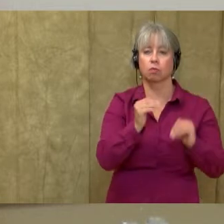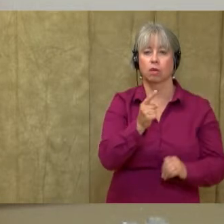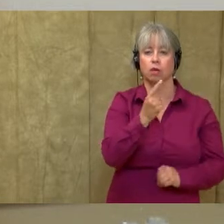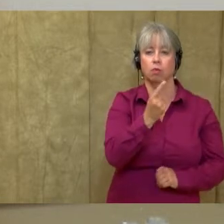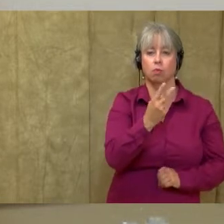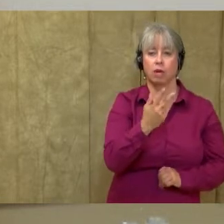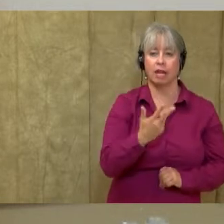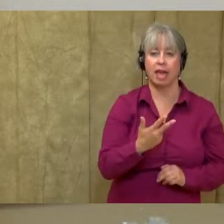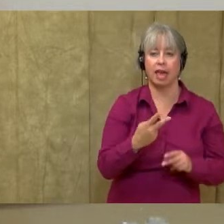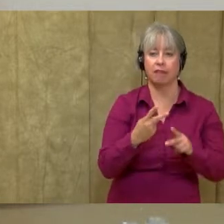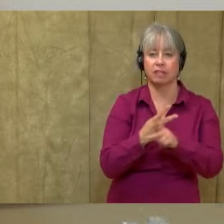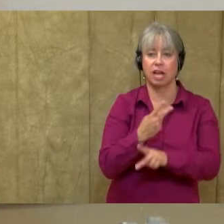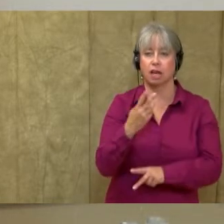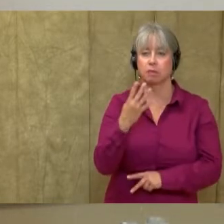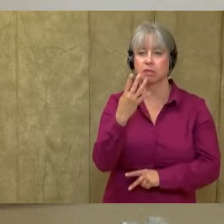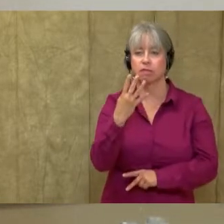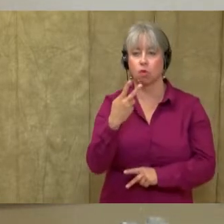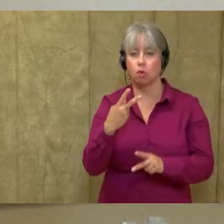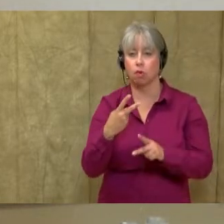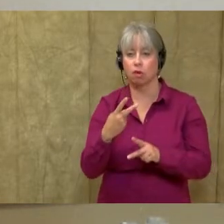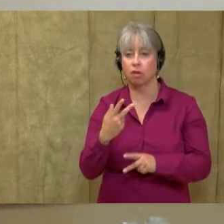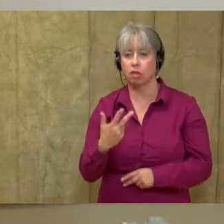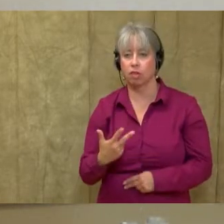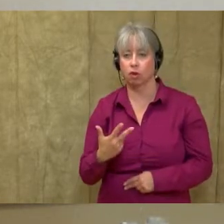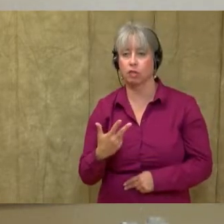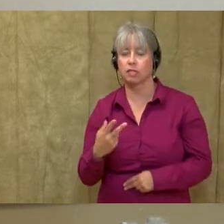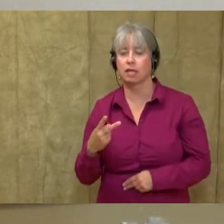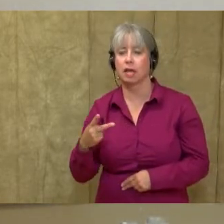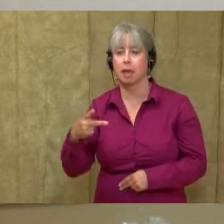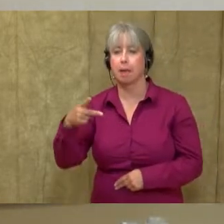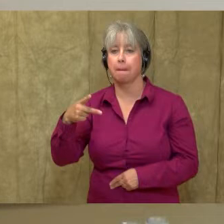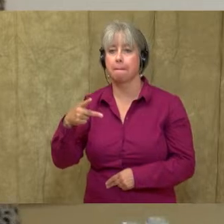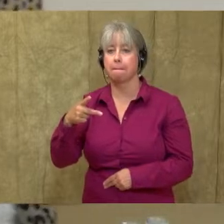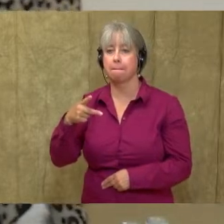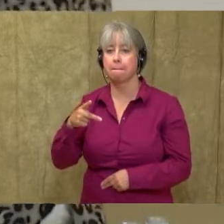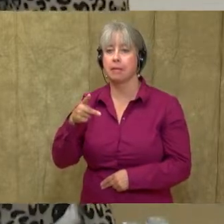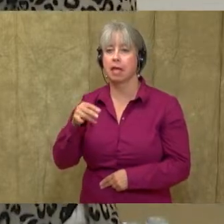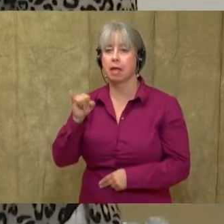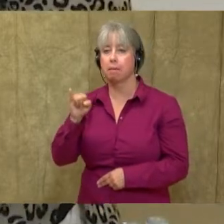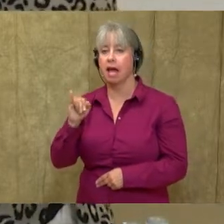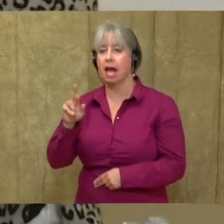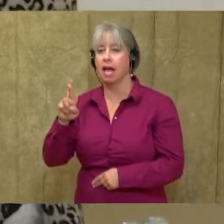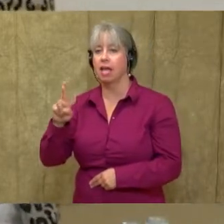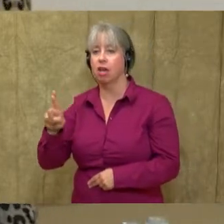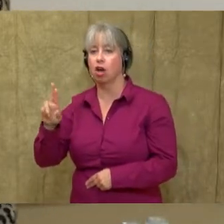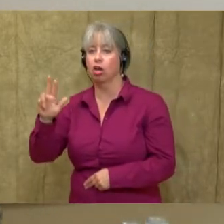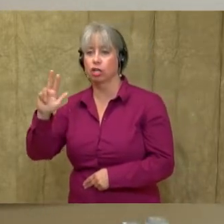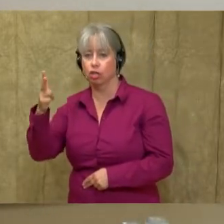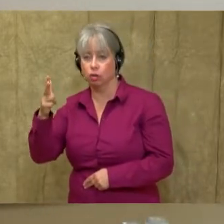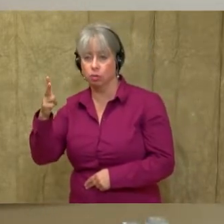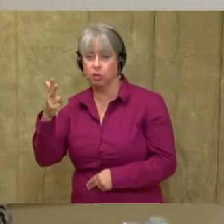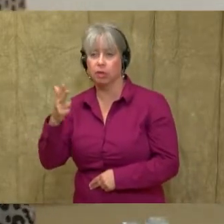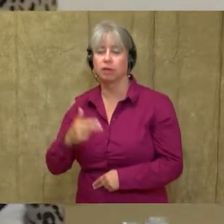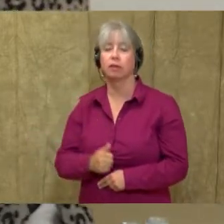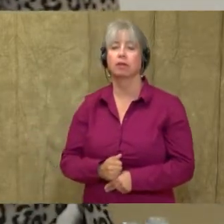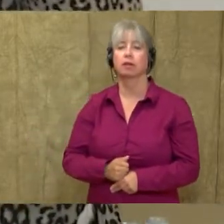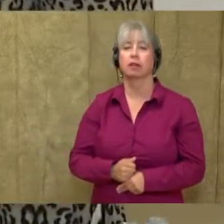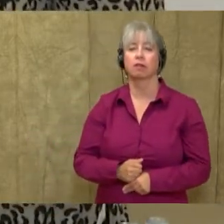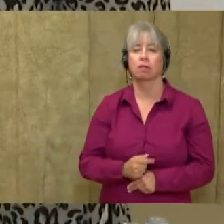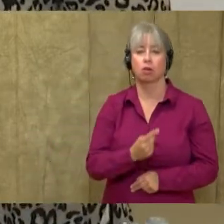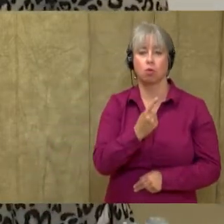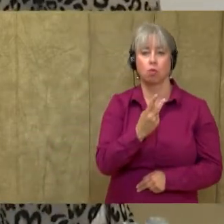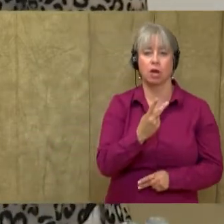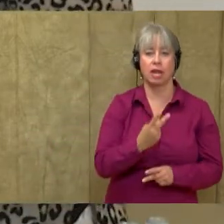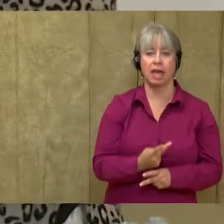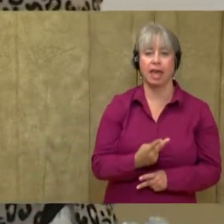times 4/3 pi r cubed. Okay, stay with me here. So I pulled out my numbers here. I have 1/2